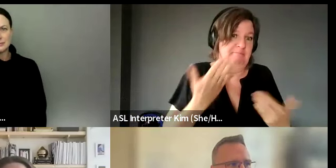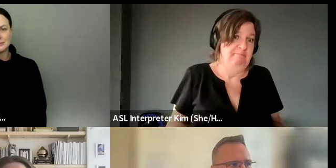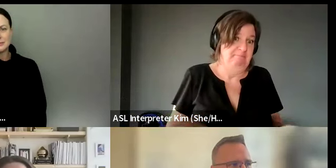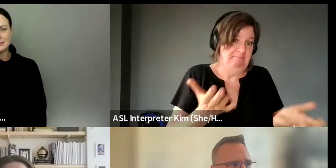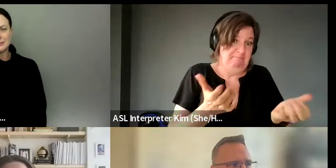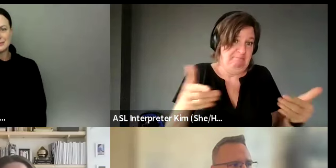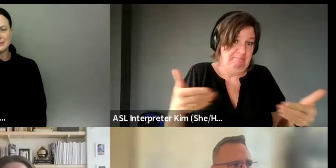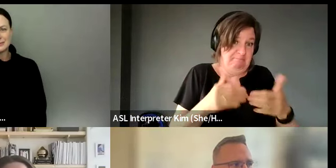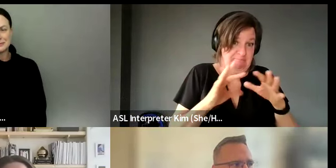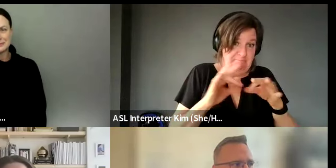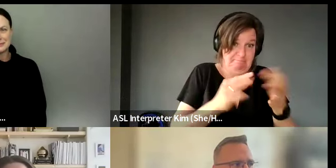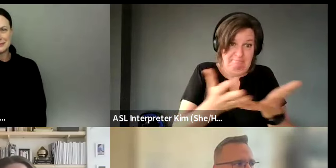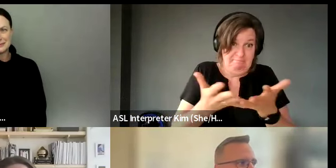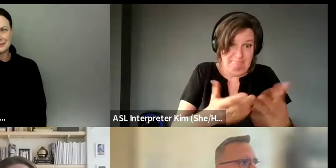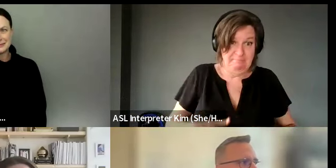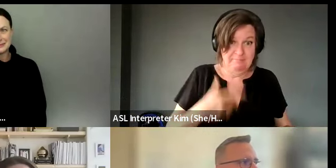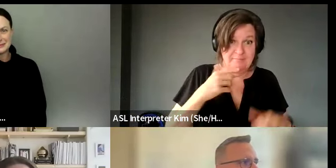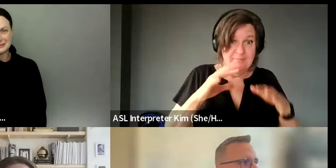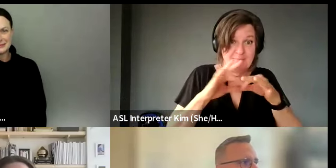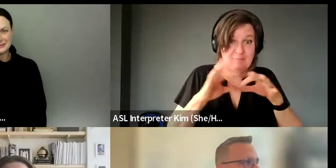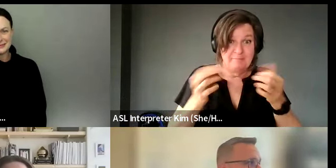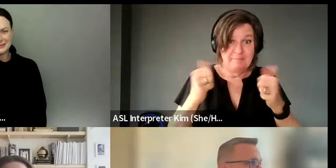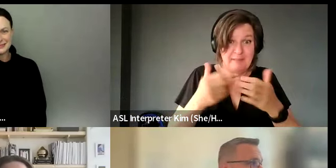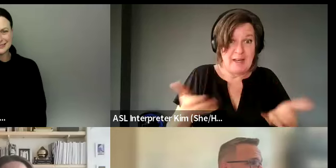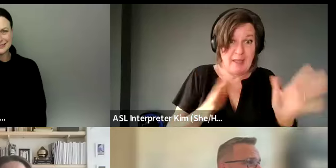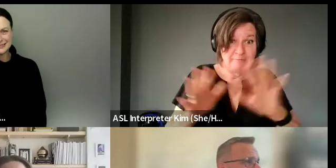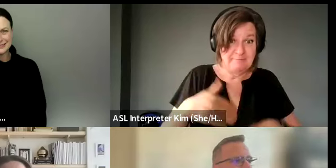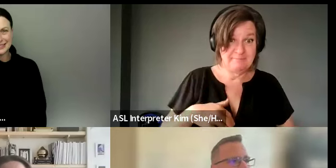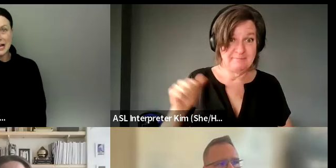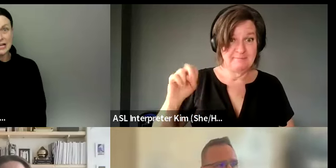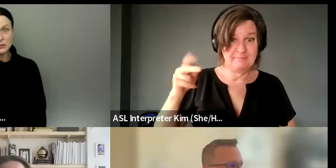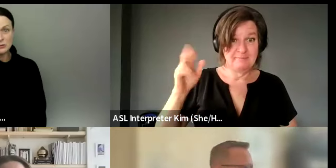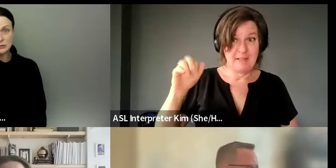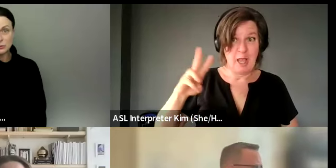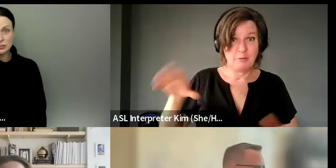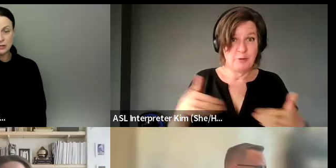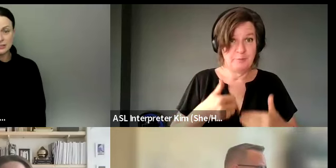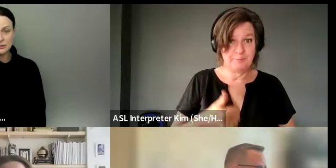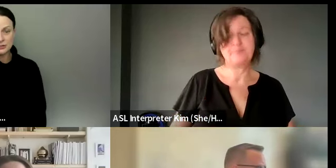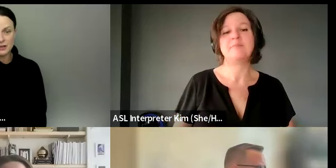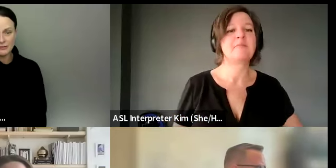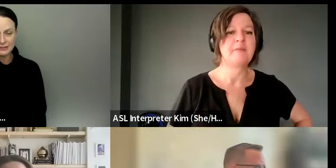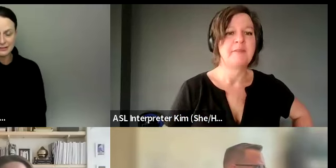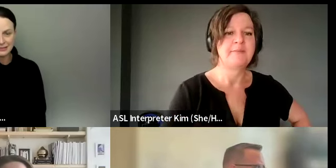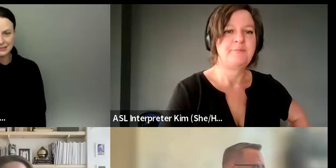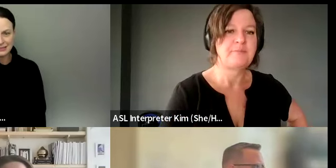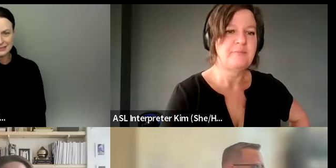wants to say a few words and introduce himself. Yeah, Andrew, would you like to introduce